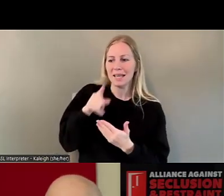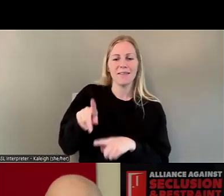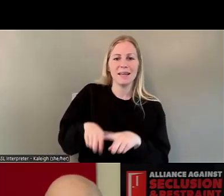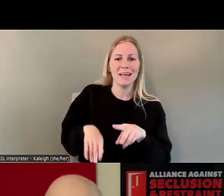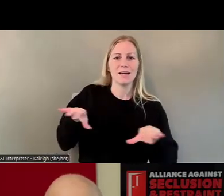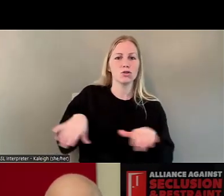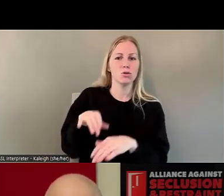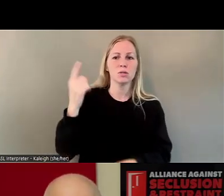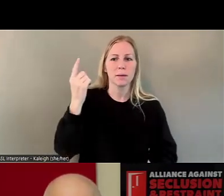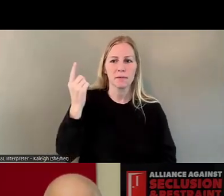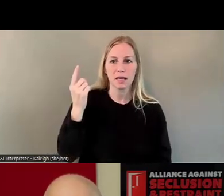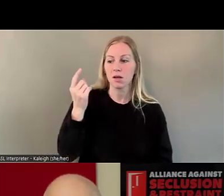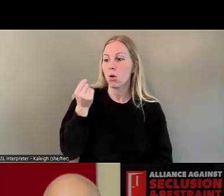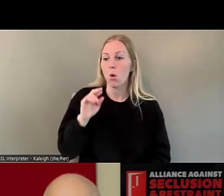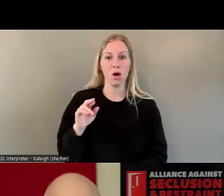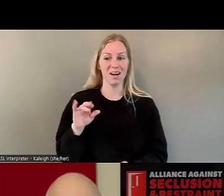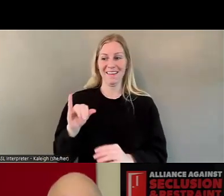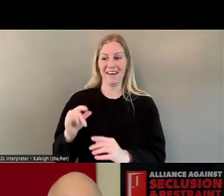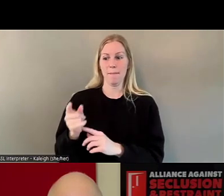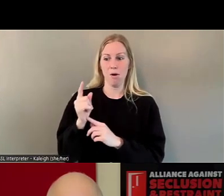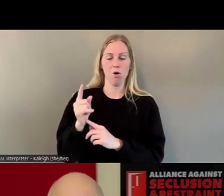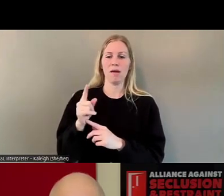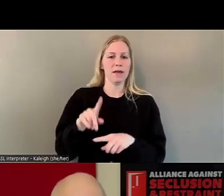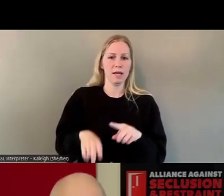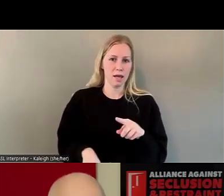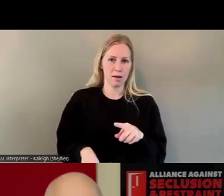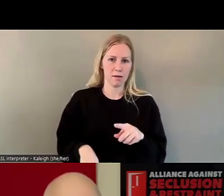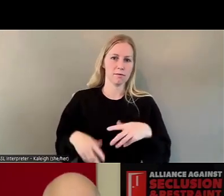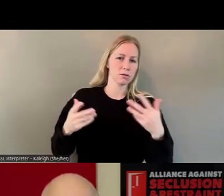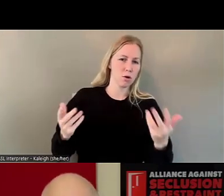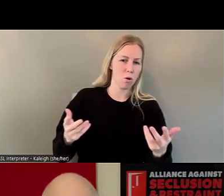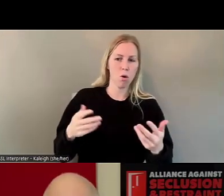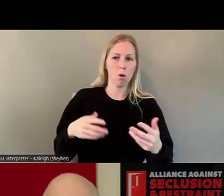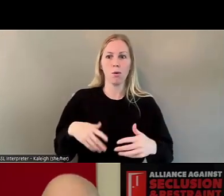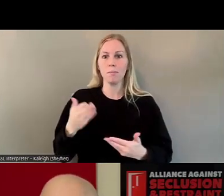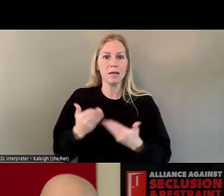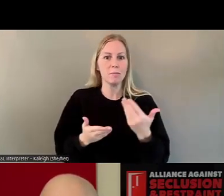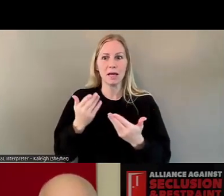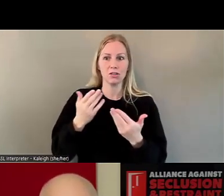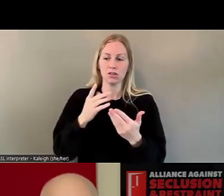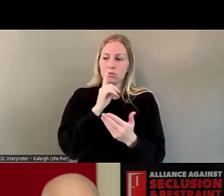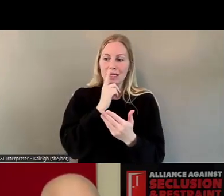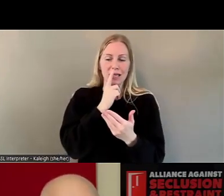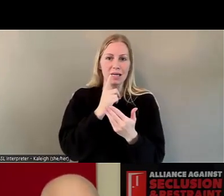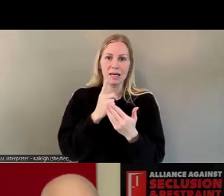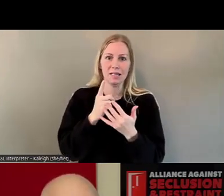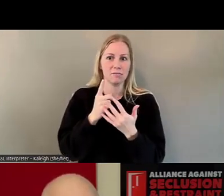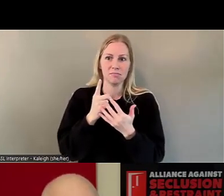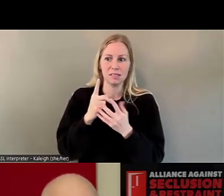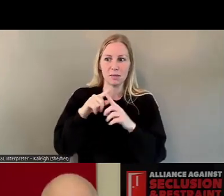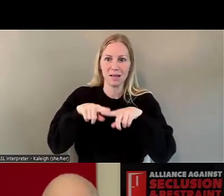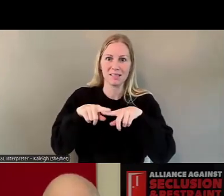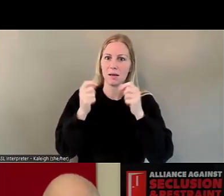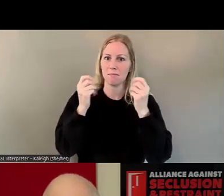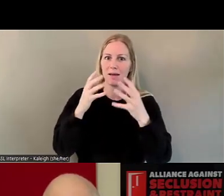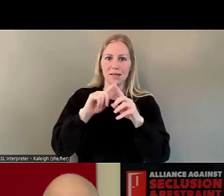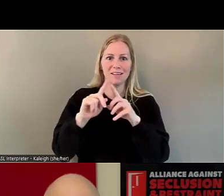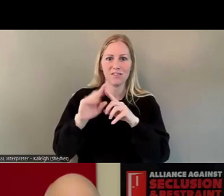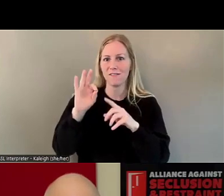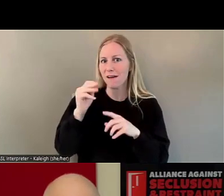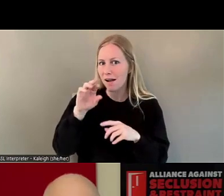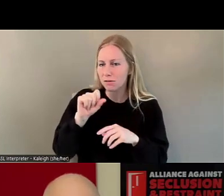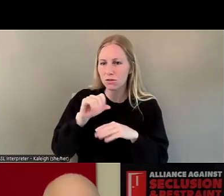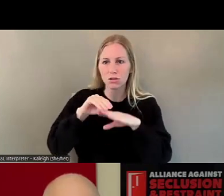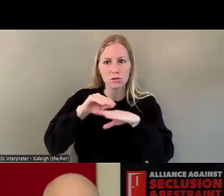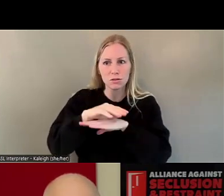that fluctuates depending on what we're under or what might be influencing us in that moment. And of course, I do